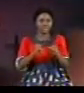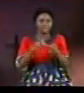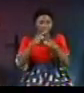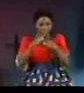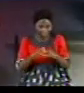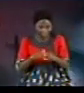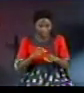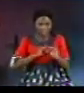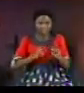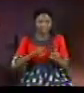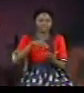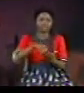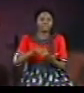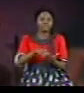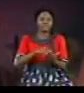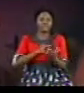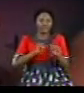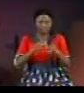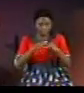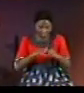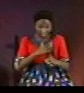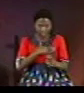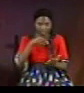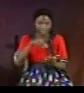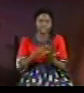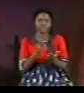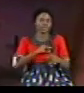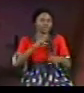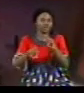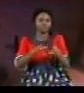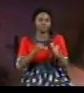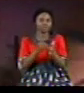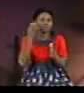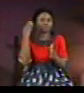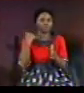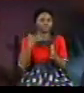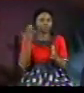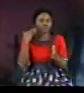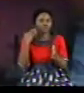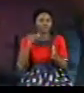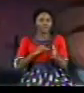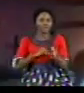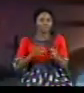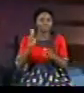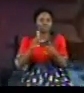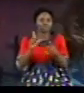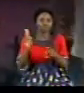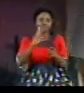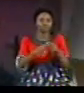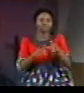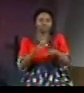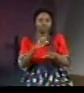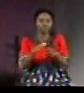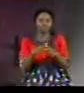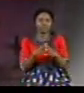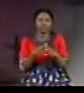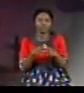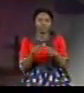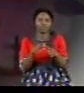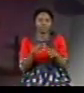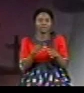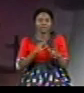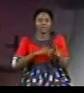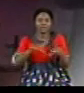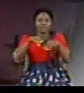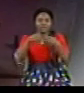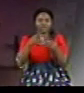can bend, and I can stand. I can't do it before. When I was walking, I would be doing like this. But now, I am walking you fine. Can bend I now. Give God praise in